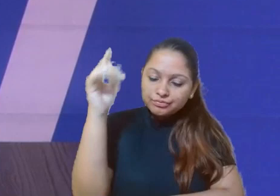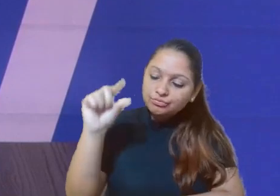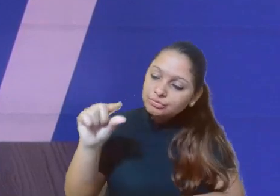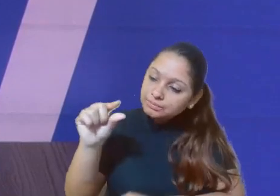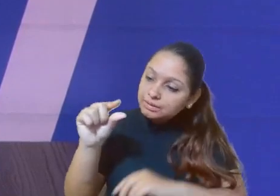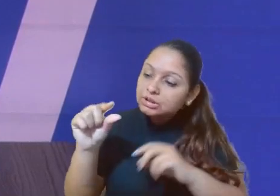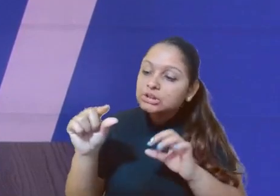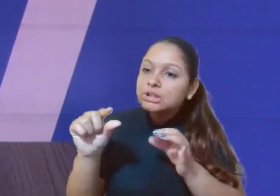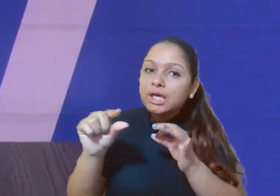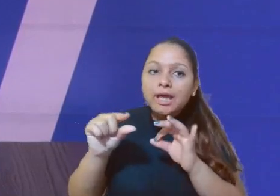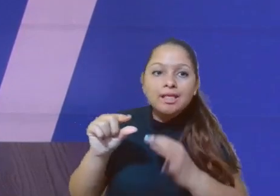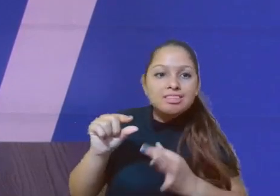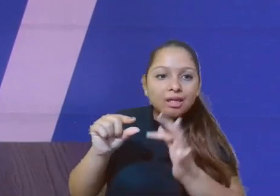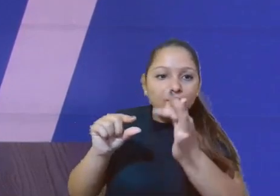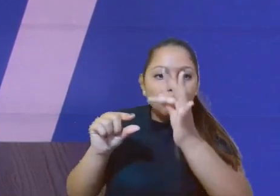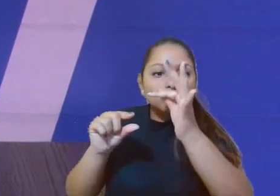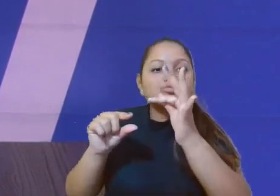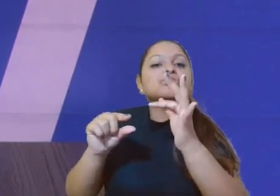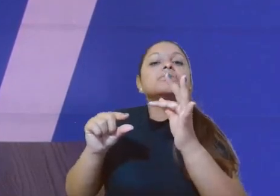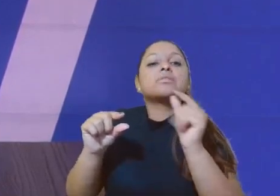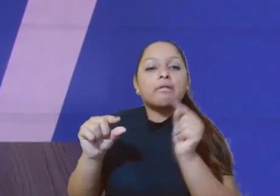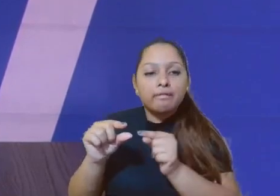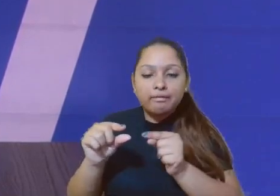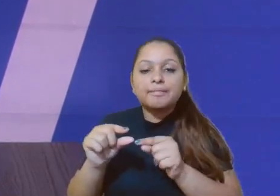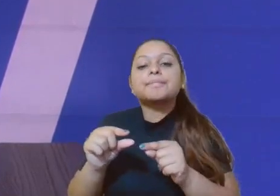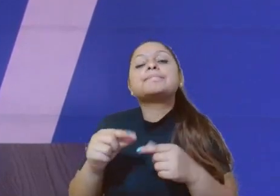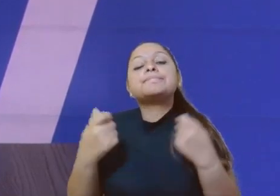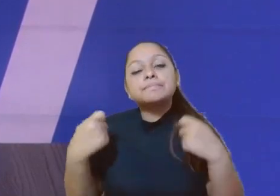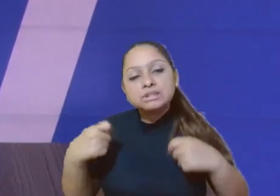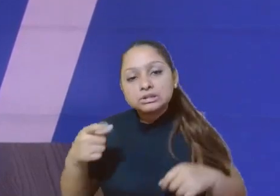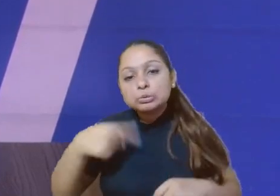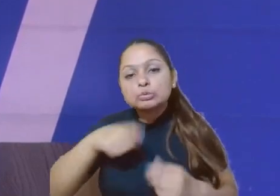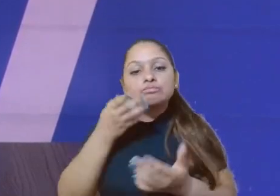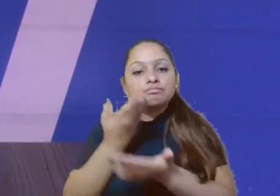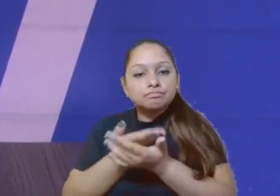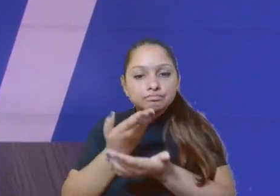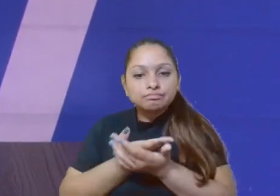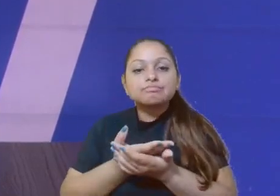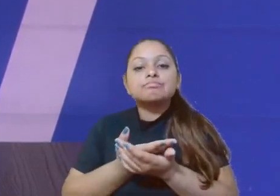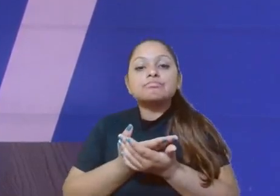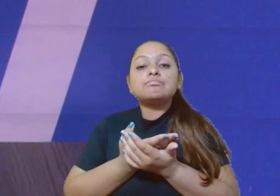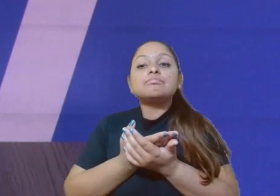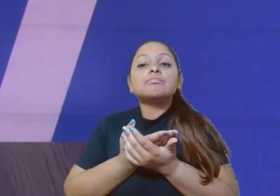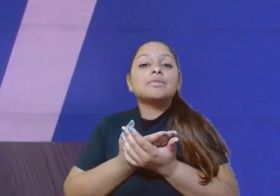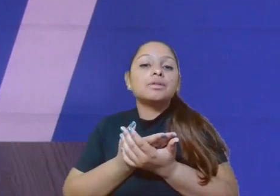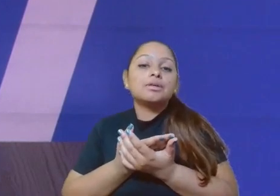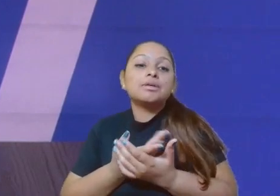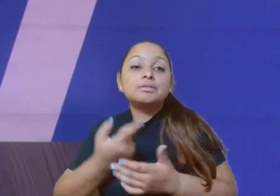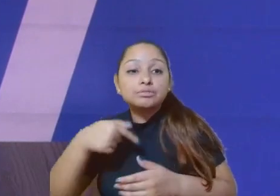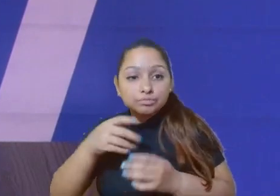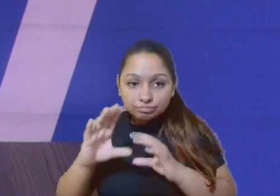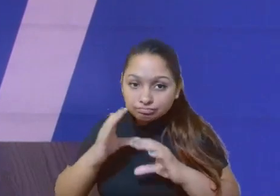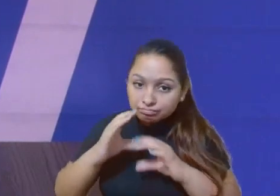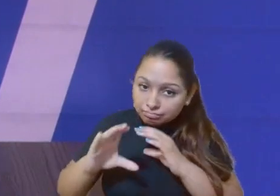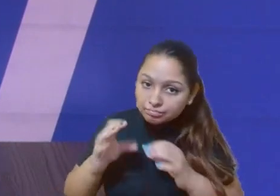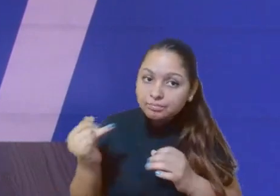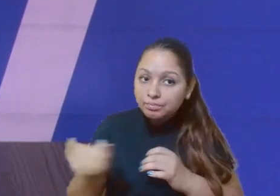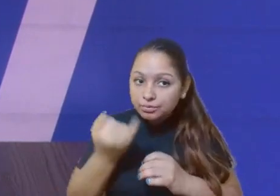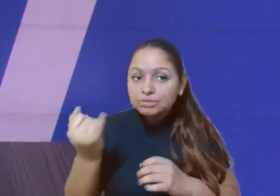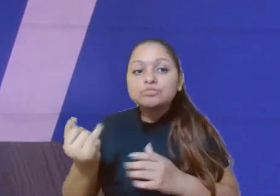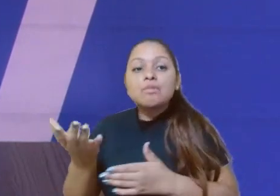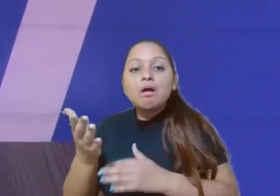that's created here, certainly we'd like to know more of what you're doing, your team is doing, so we can check if